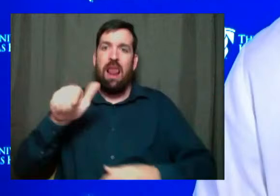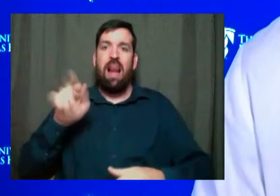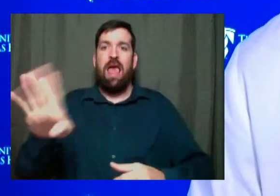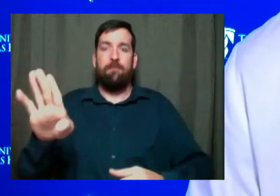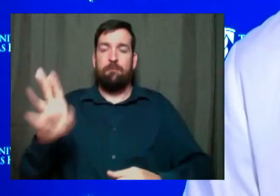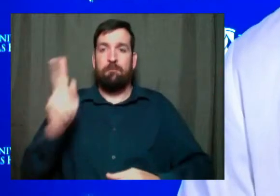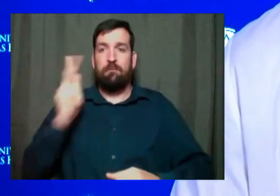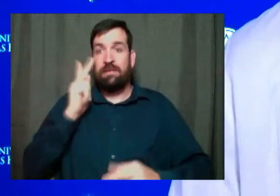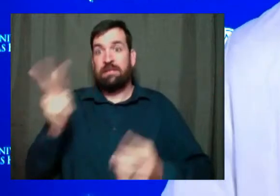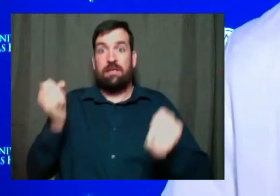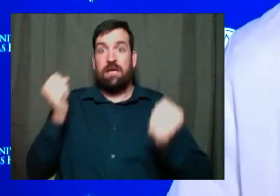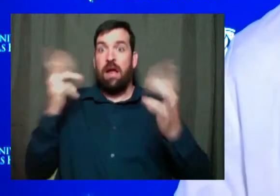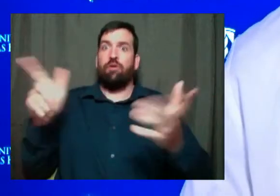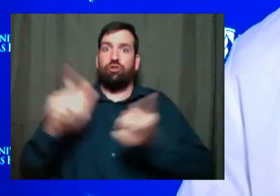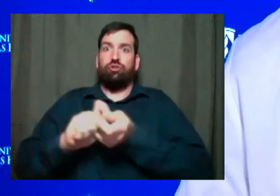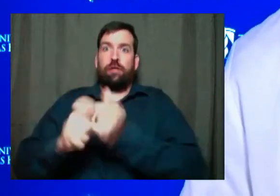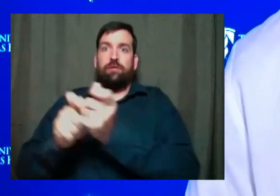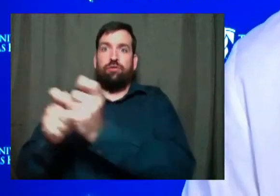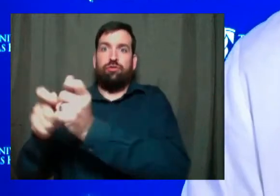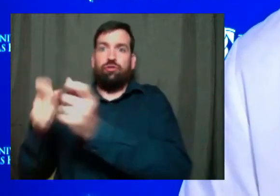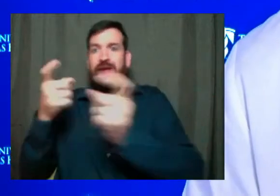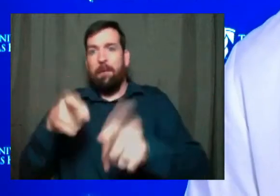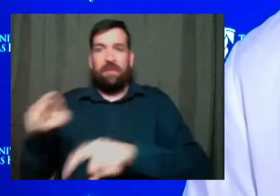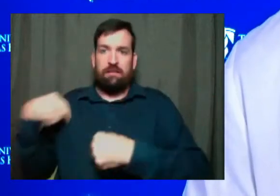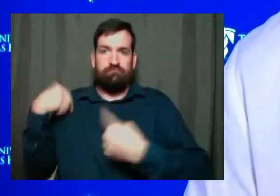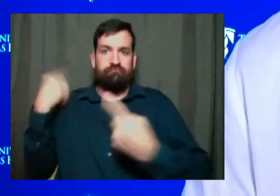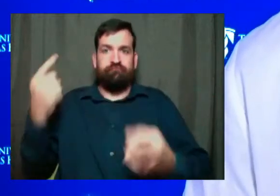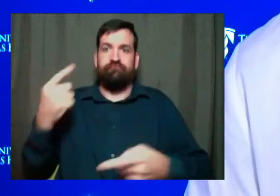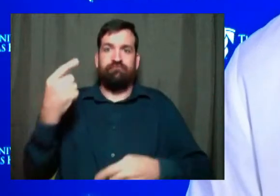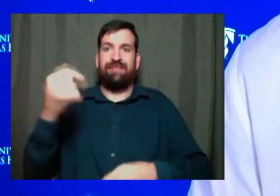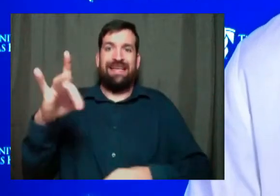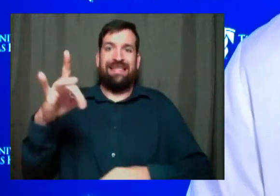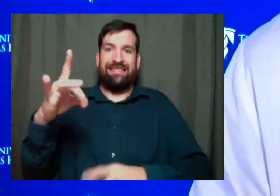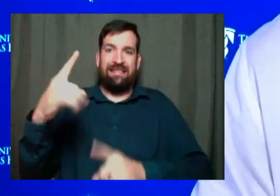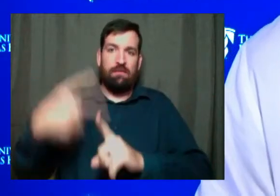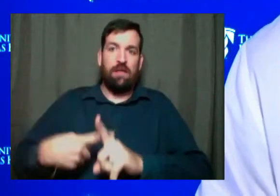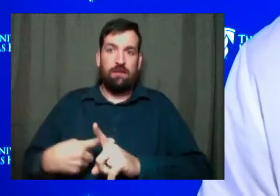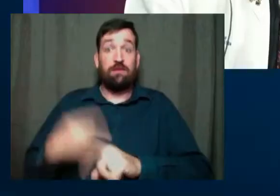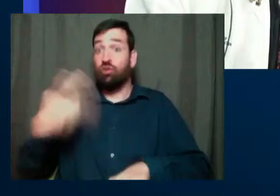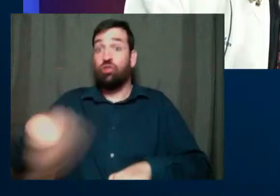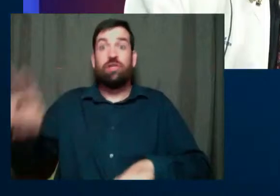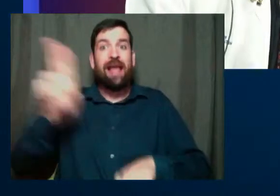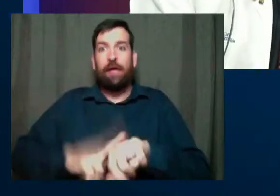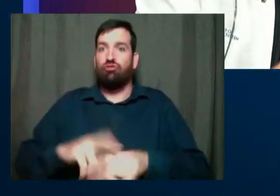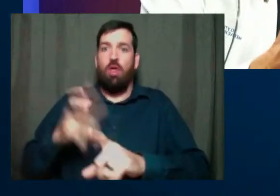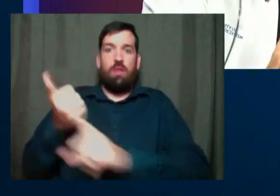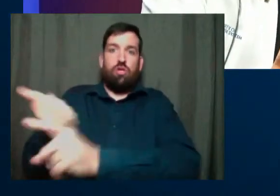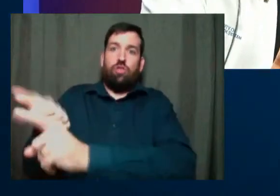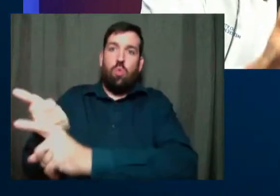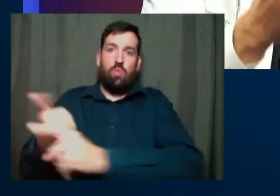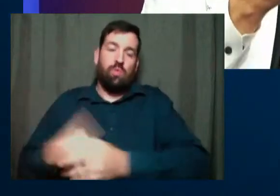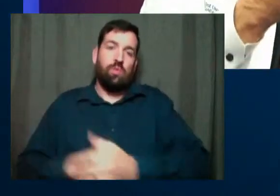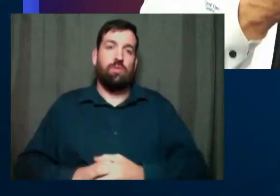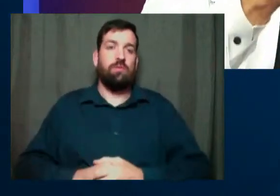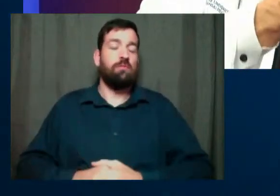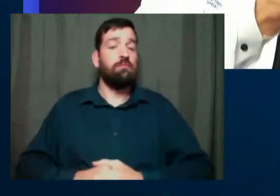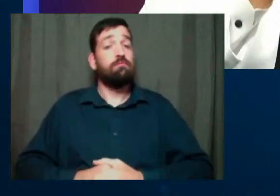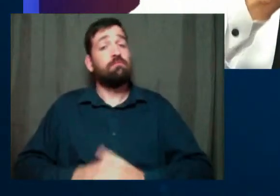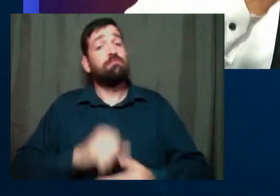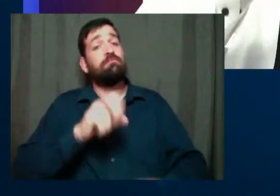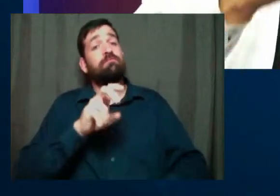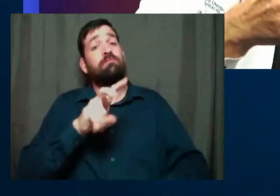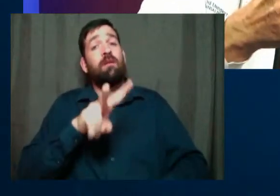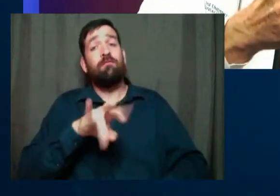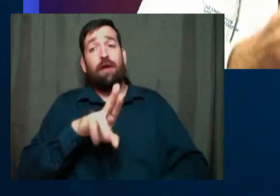enhancement that has occurred throughout these past 18 months, on its just own. in natural, on its own. Yep. But viruses